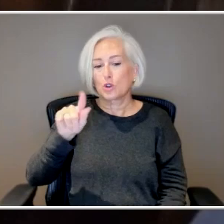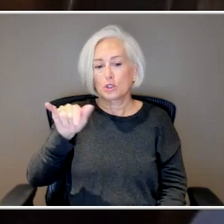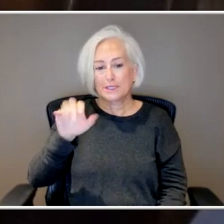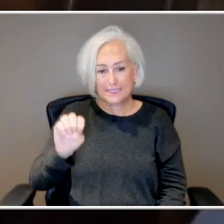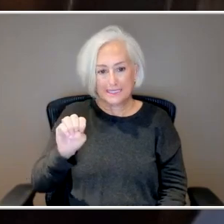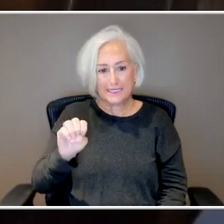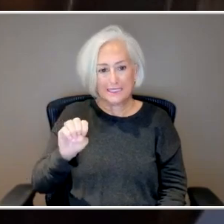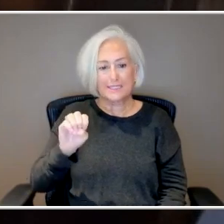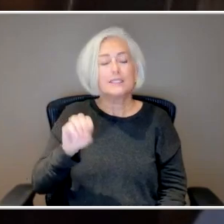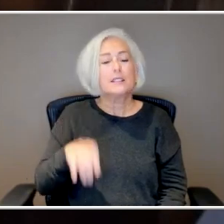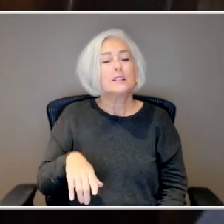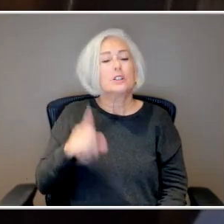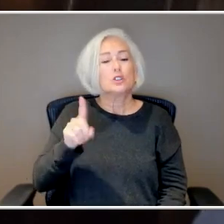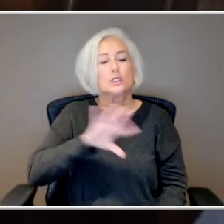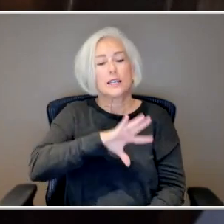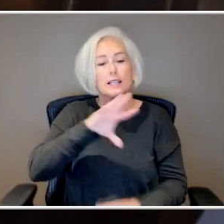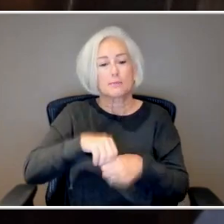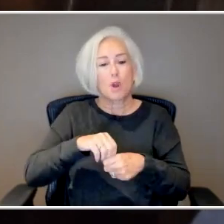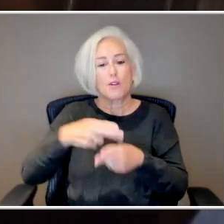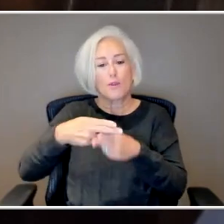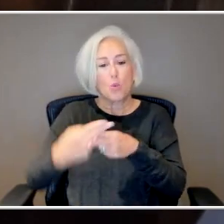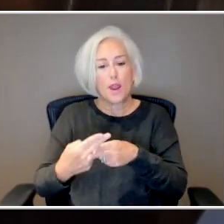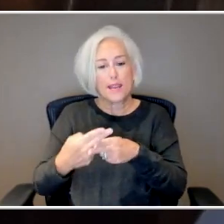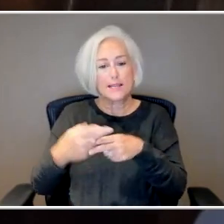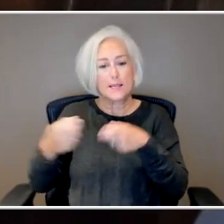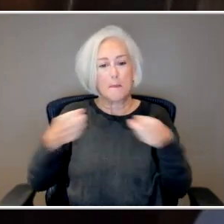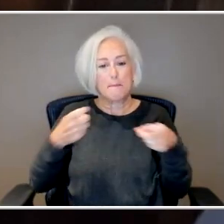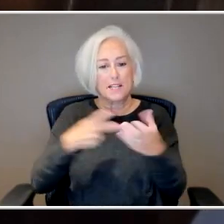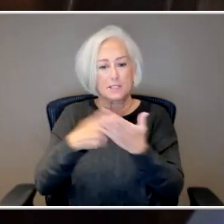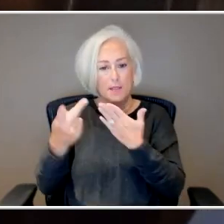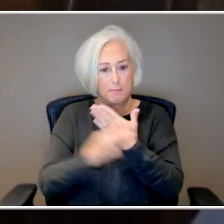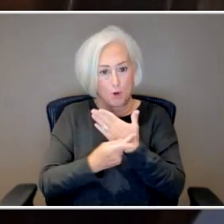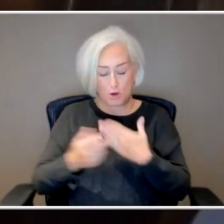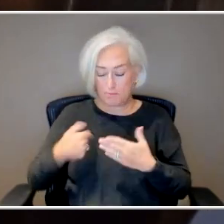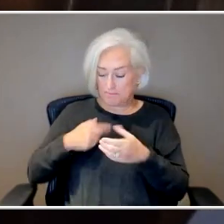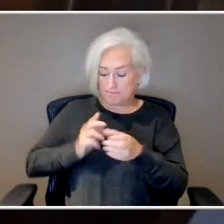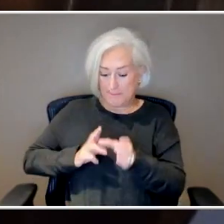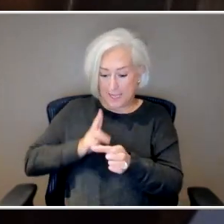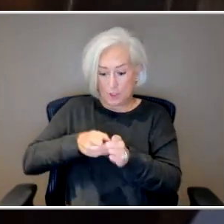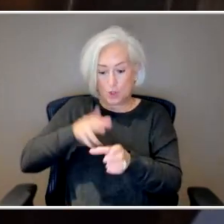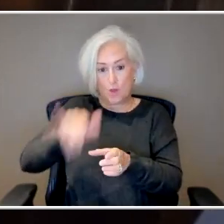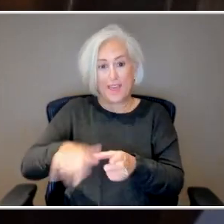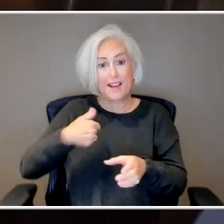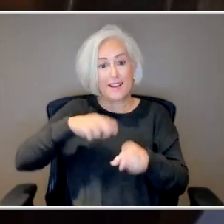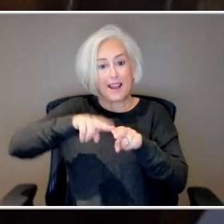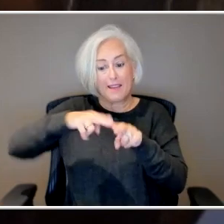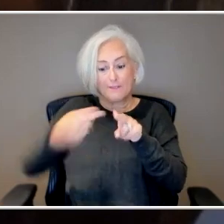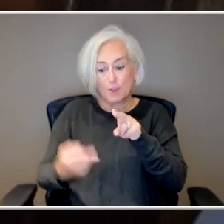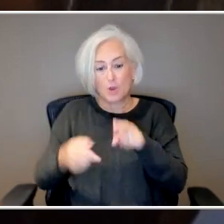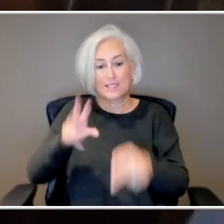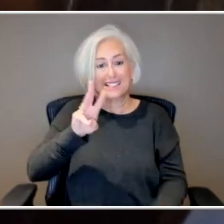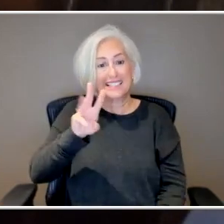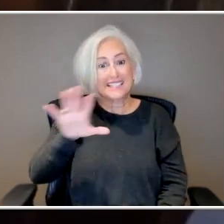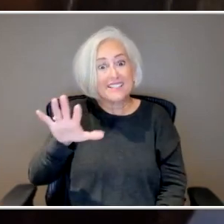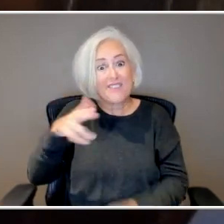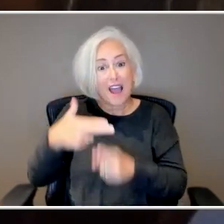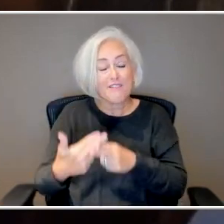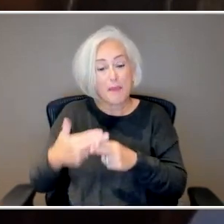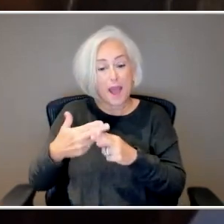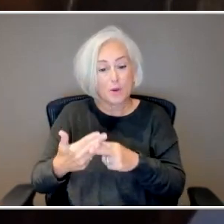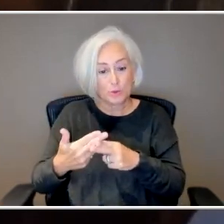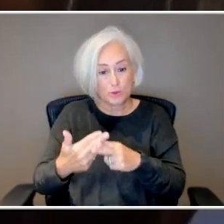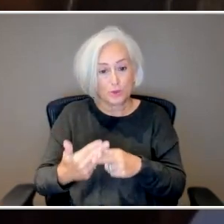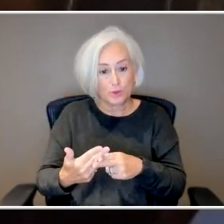also in part of the weight management program. So I joined that, and I have lost 65 pounds.